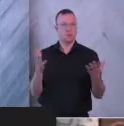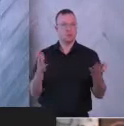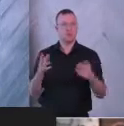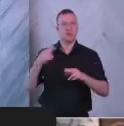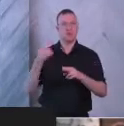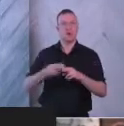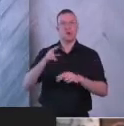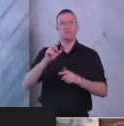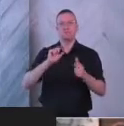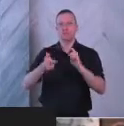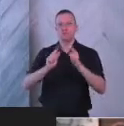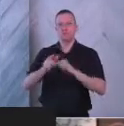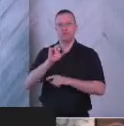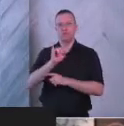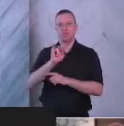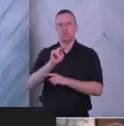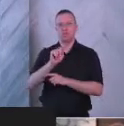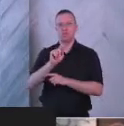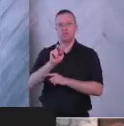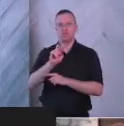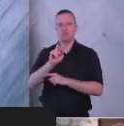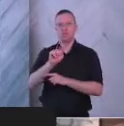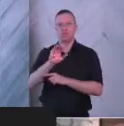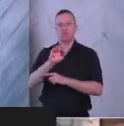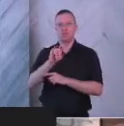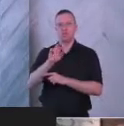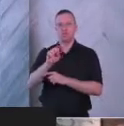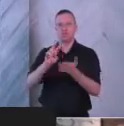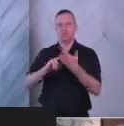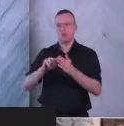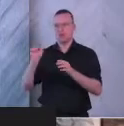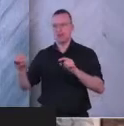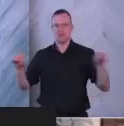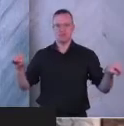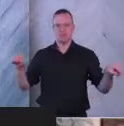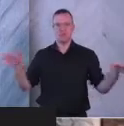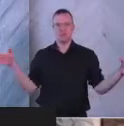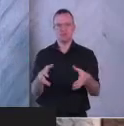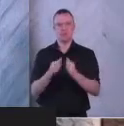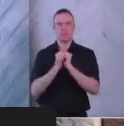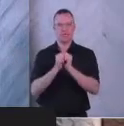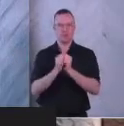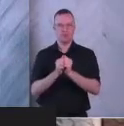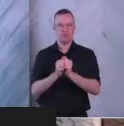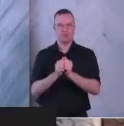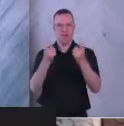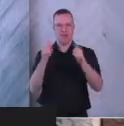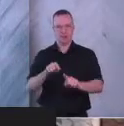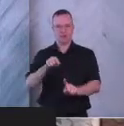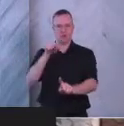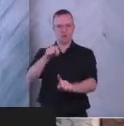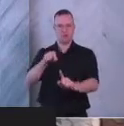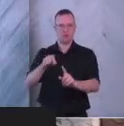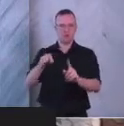call interactions. And basically, when you have two variables together, the resulting